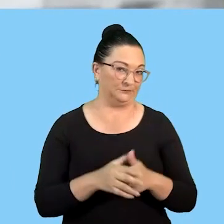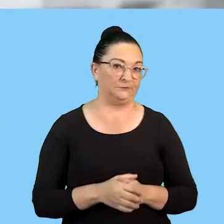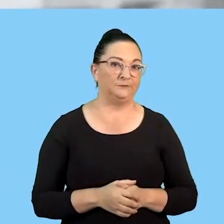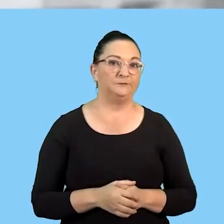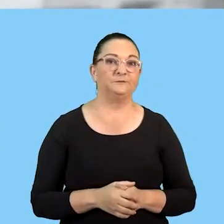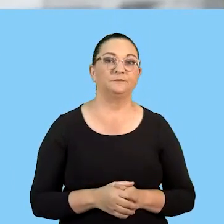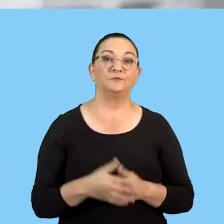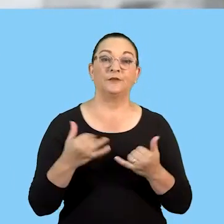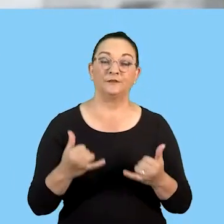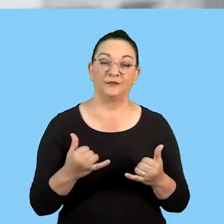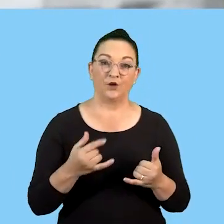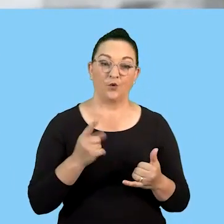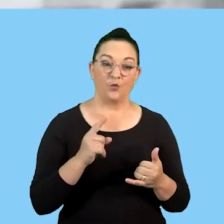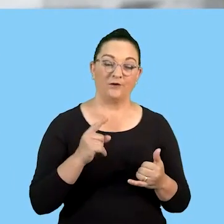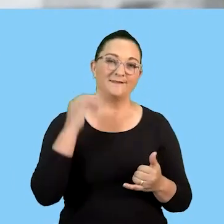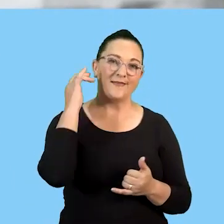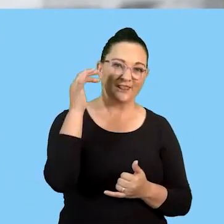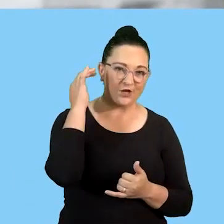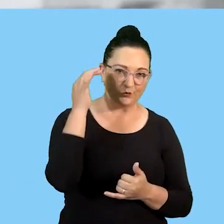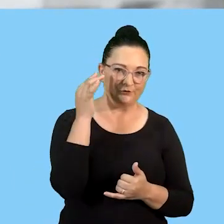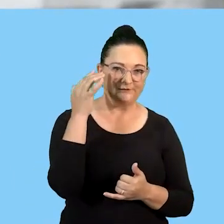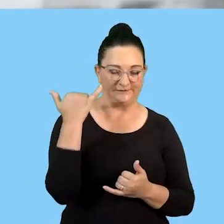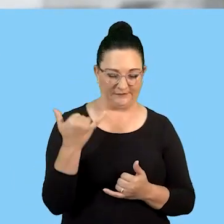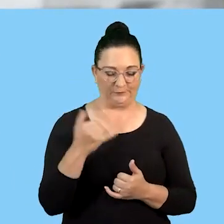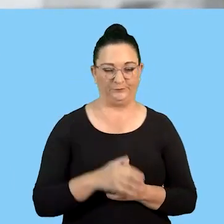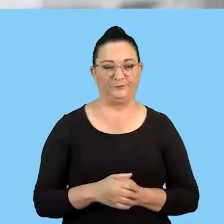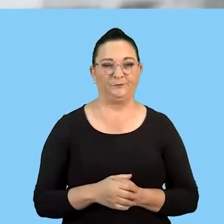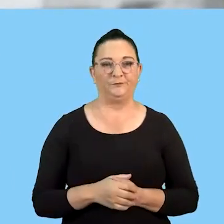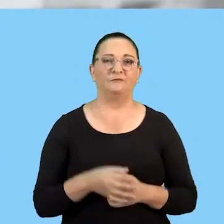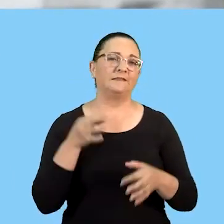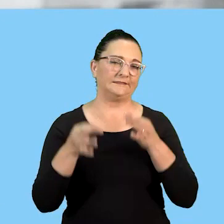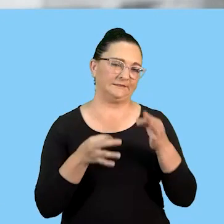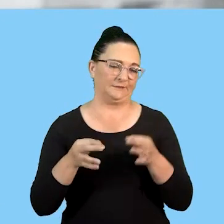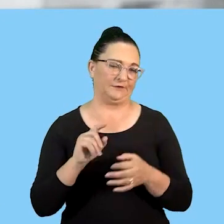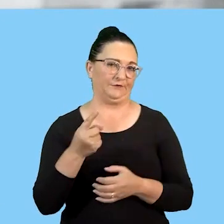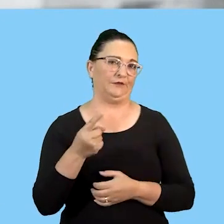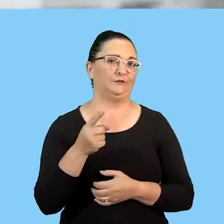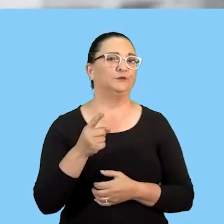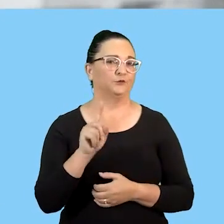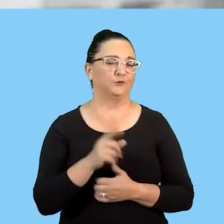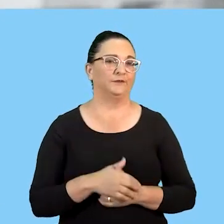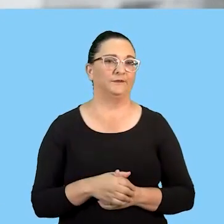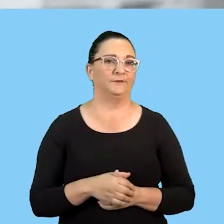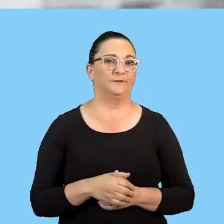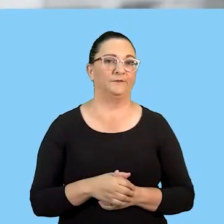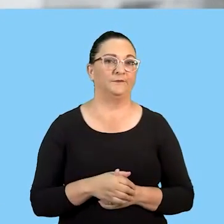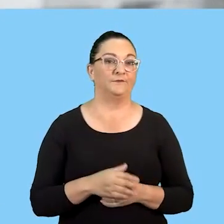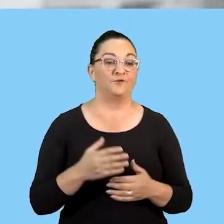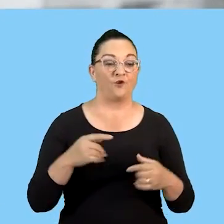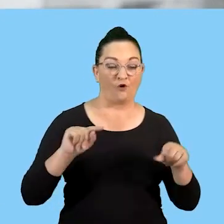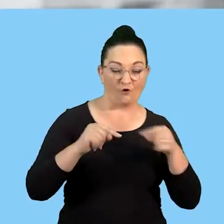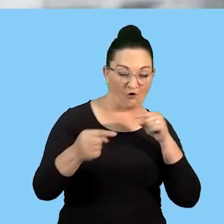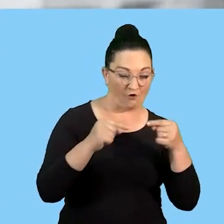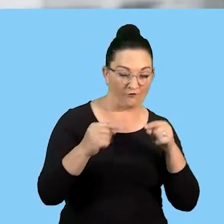are on the conflict management theories. We'll first explain conflict management. Like I said, we've got conflict in the